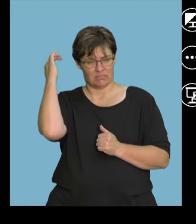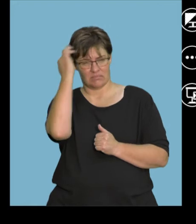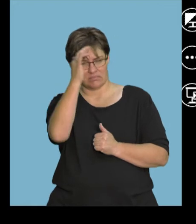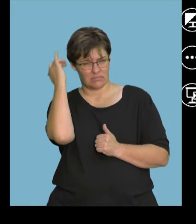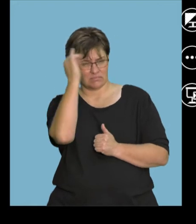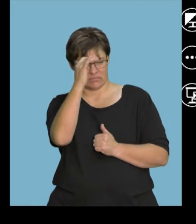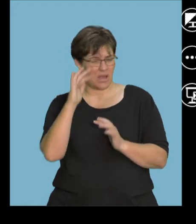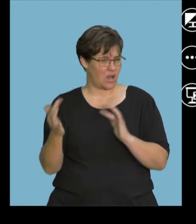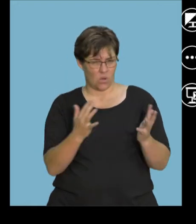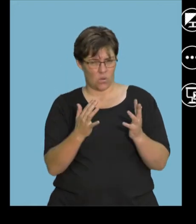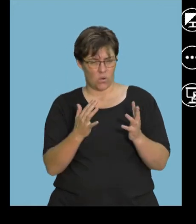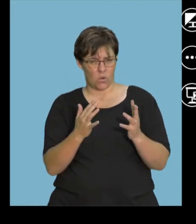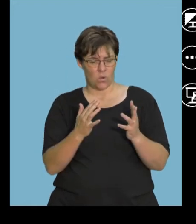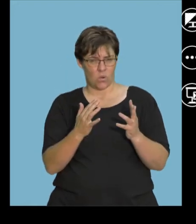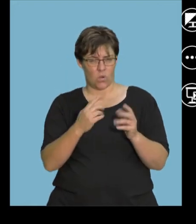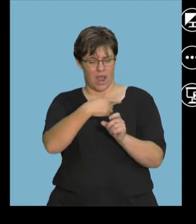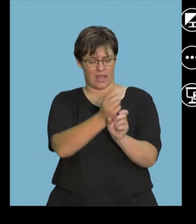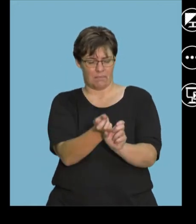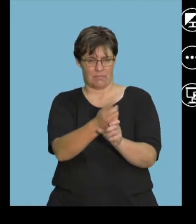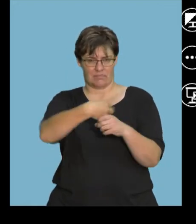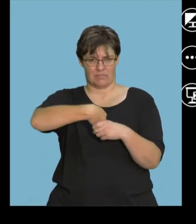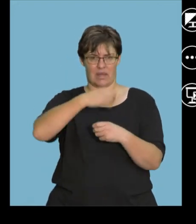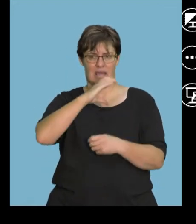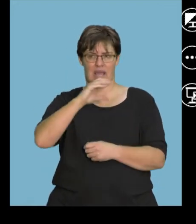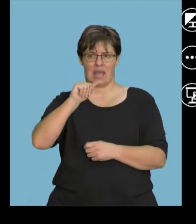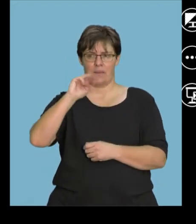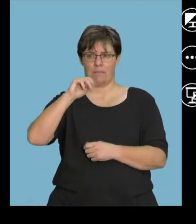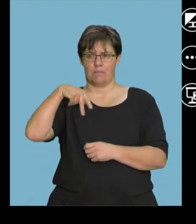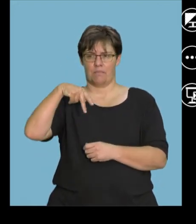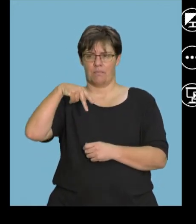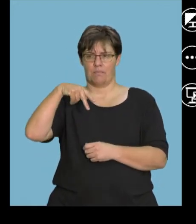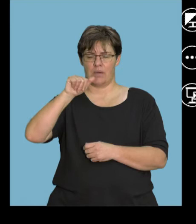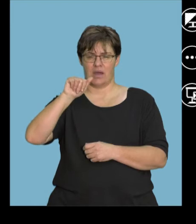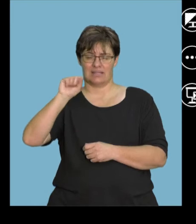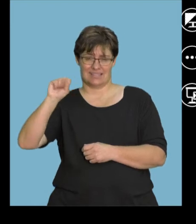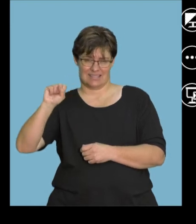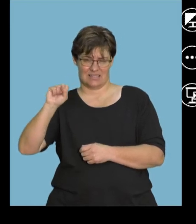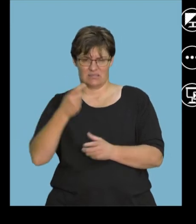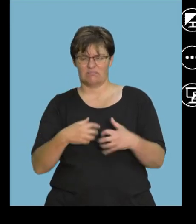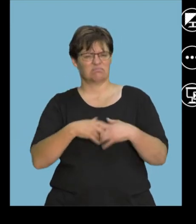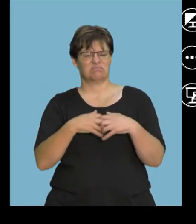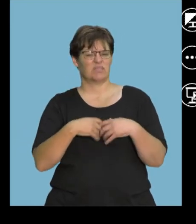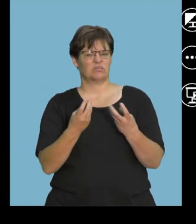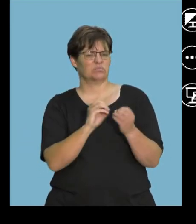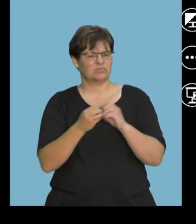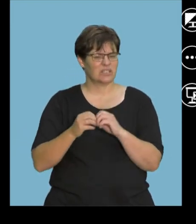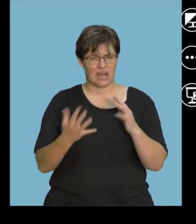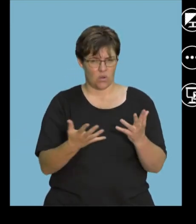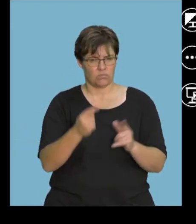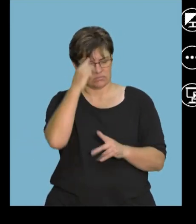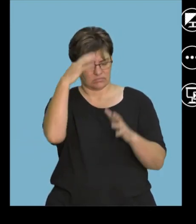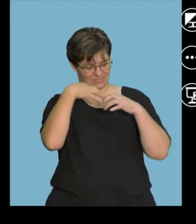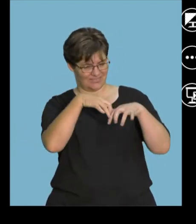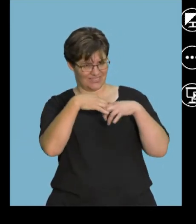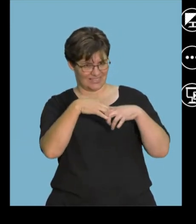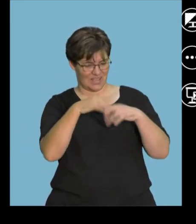you to think about how you can make a compass, which is actually a device. So just on that thought,